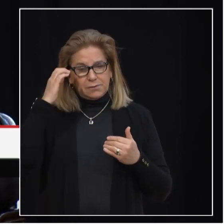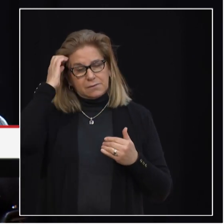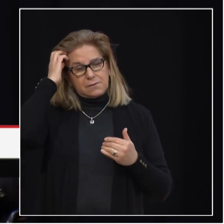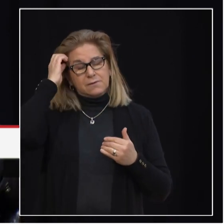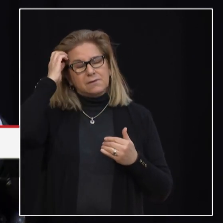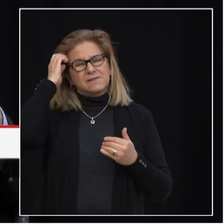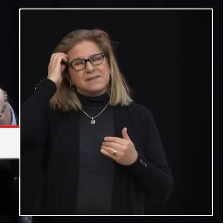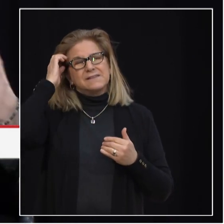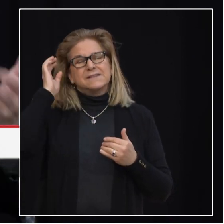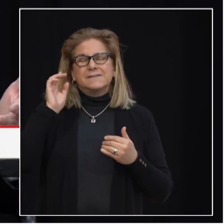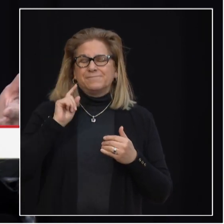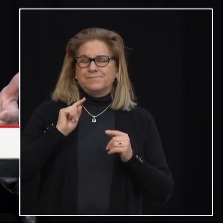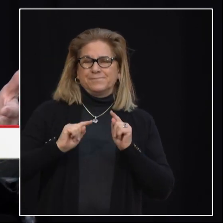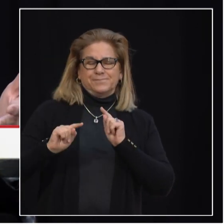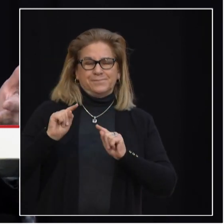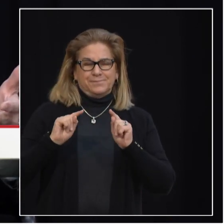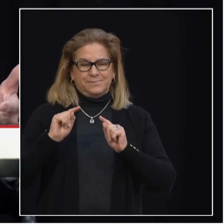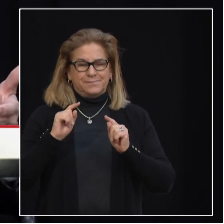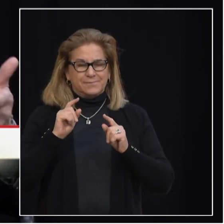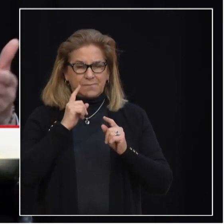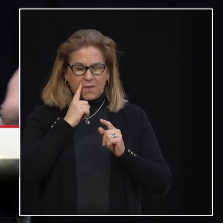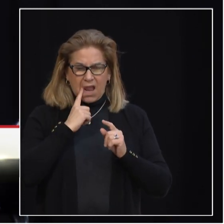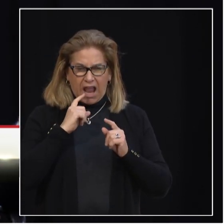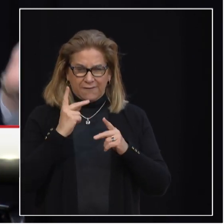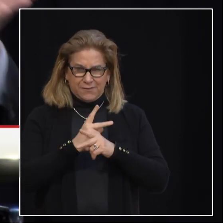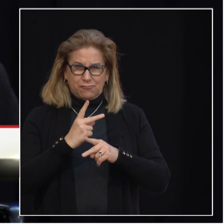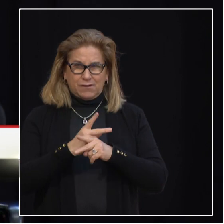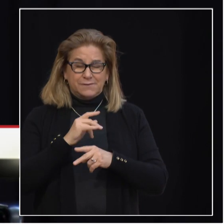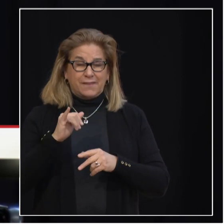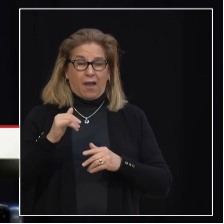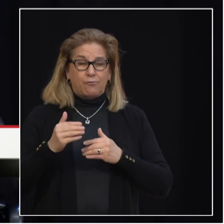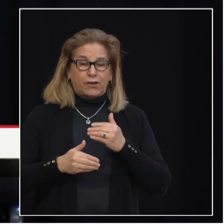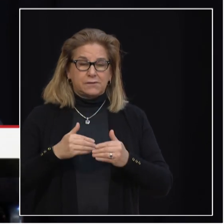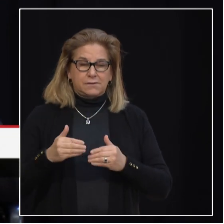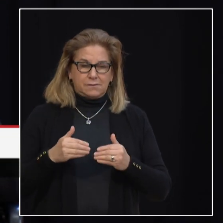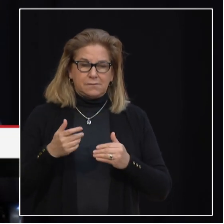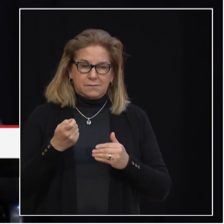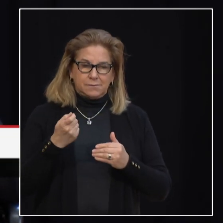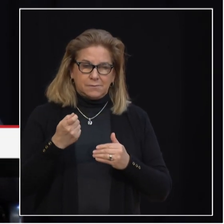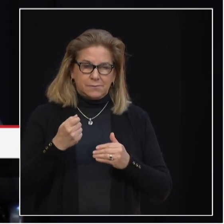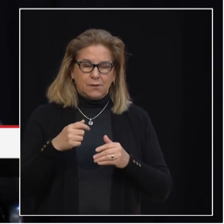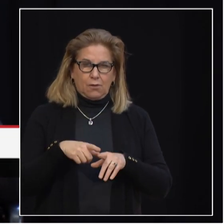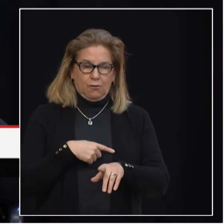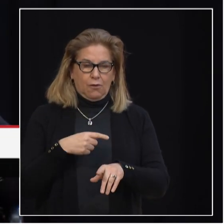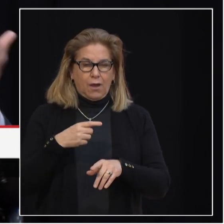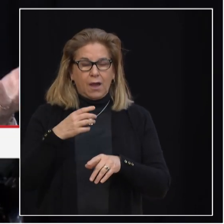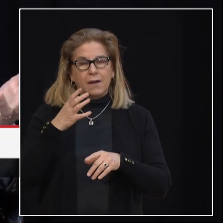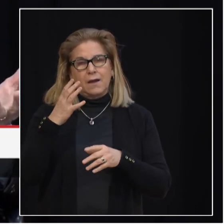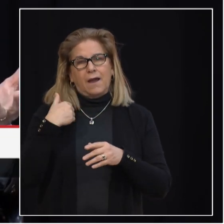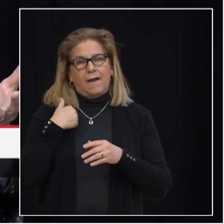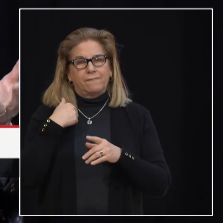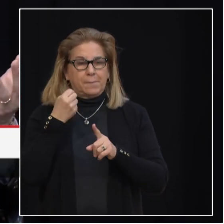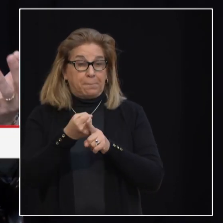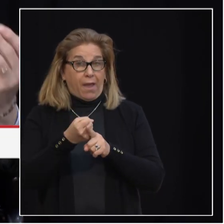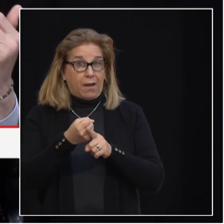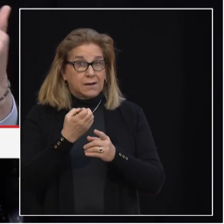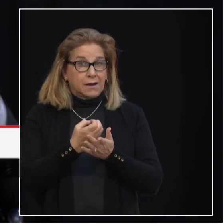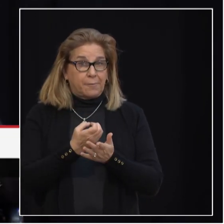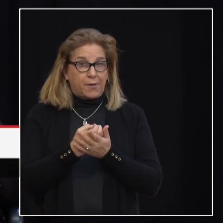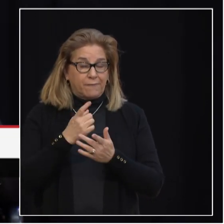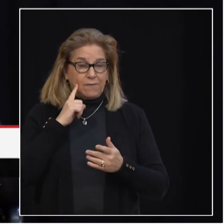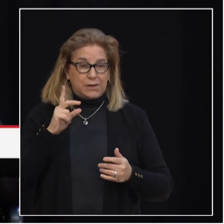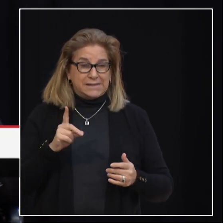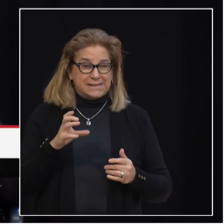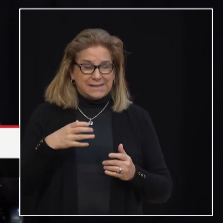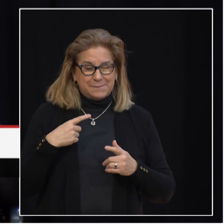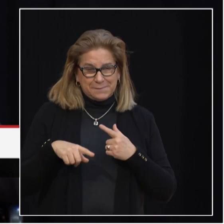bit by kind of the current economic conditions, which have caused really the economic returns to